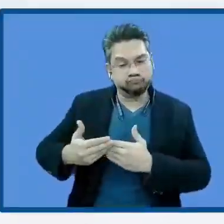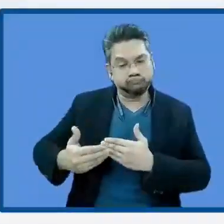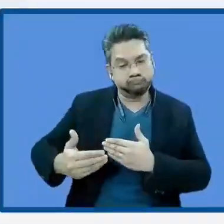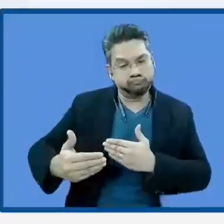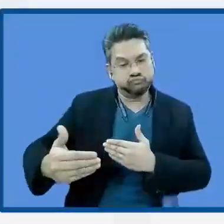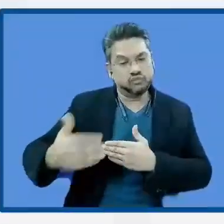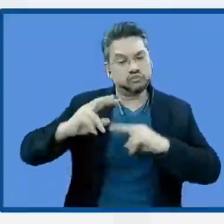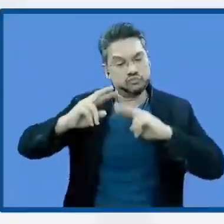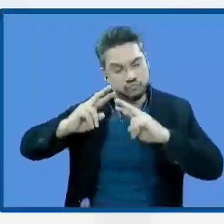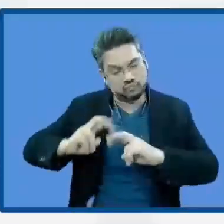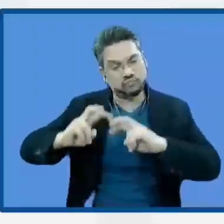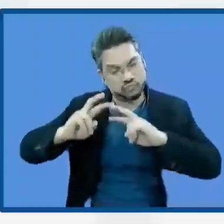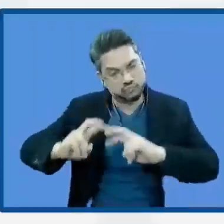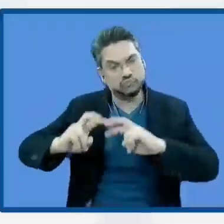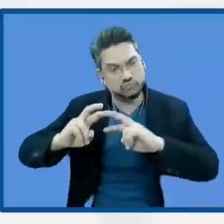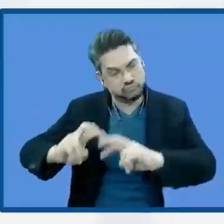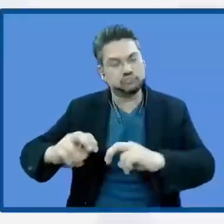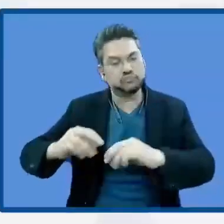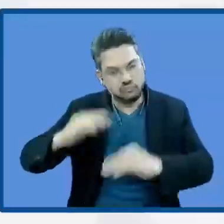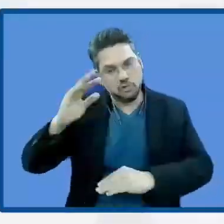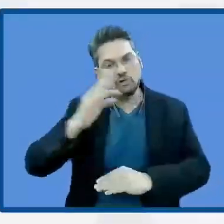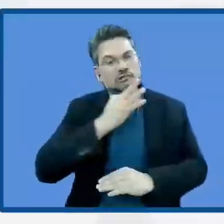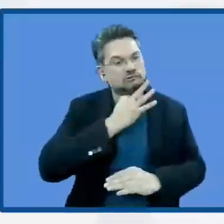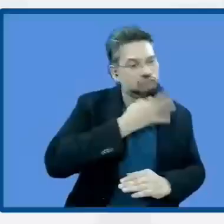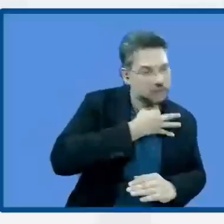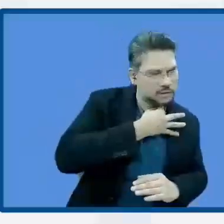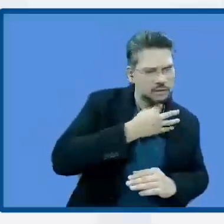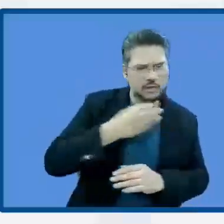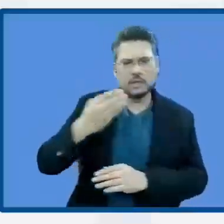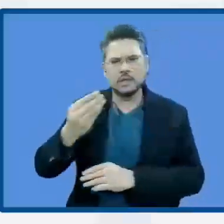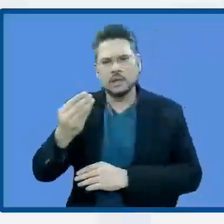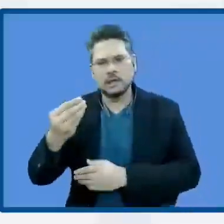of risk and investment. Anyway,